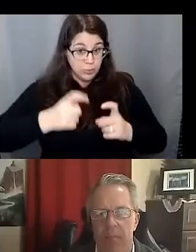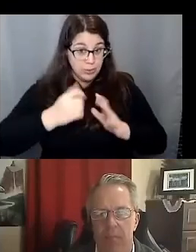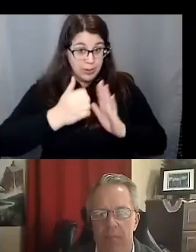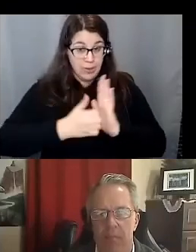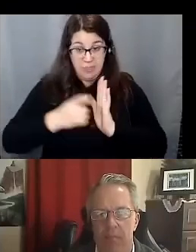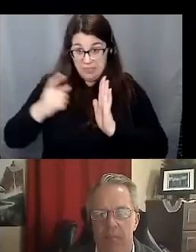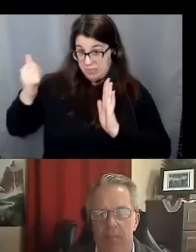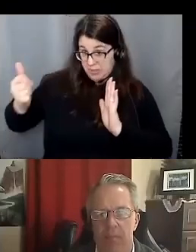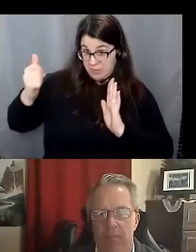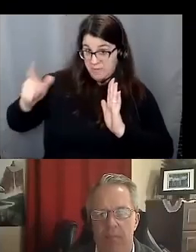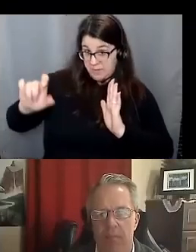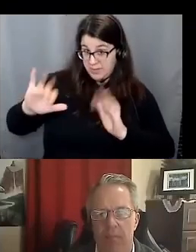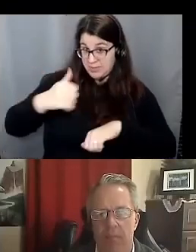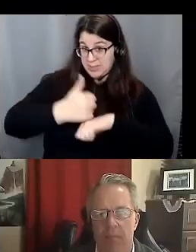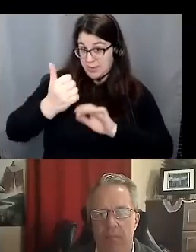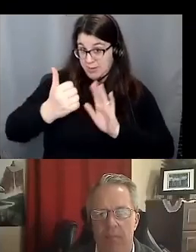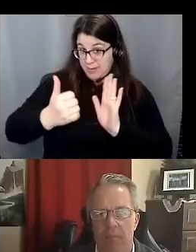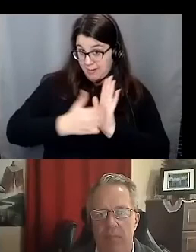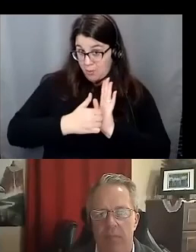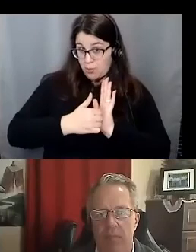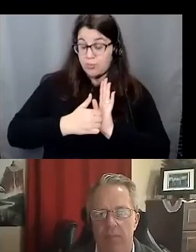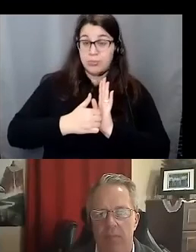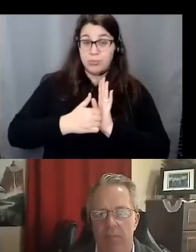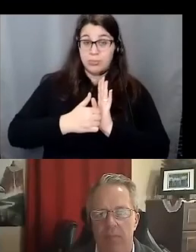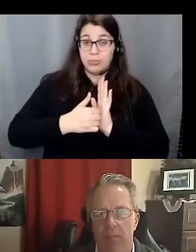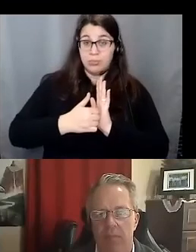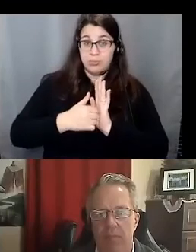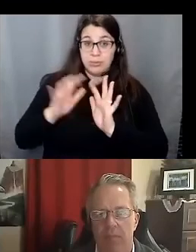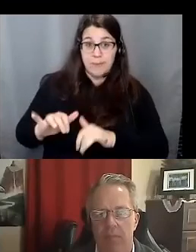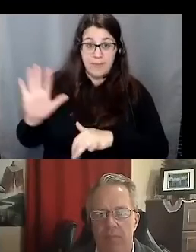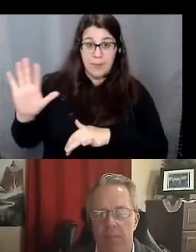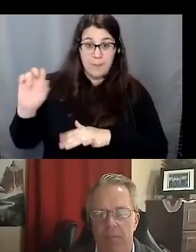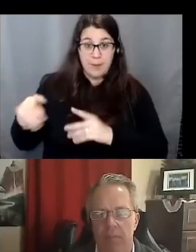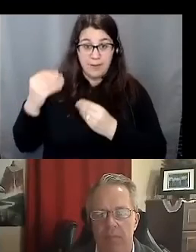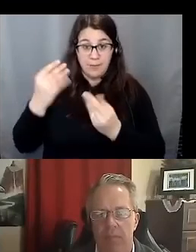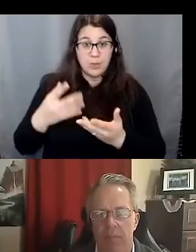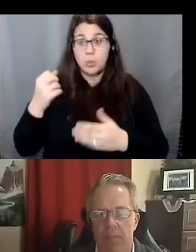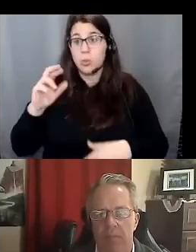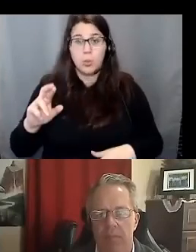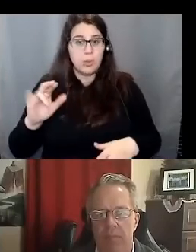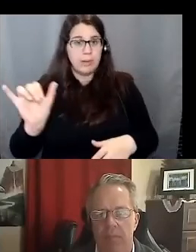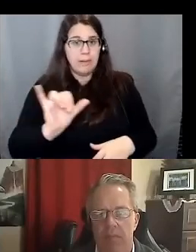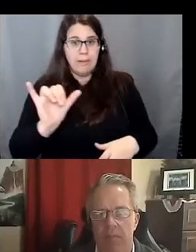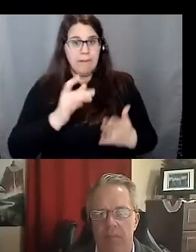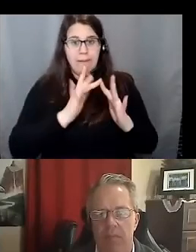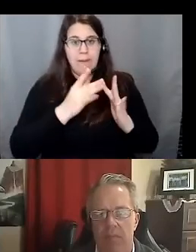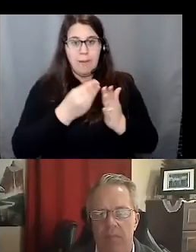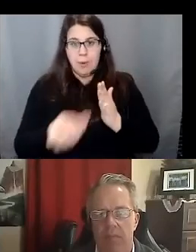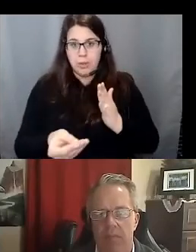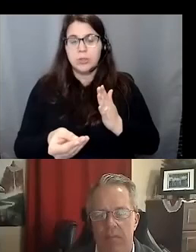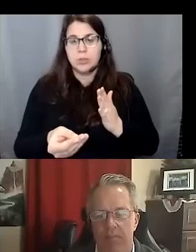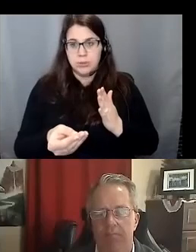an account of some kind, entering a banking information, etc., or is it similar to an online purchase, such as